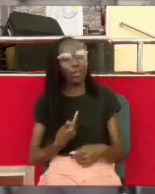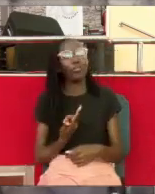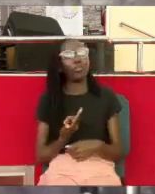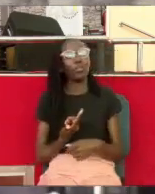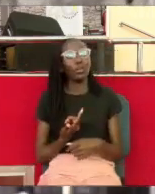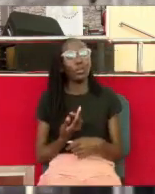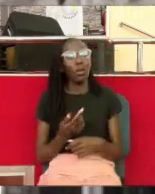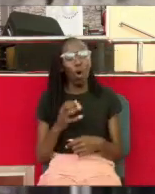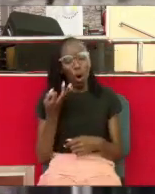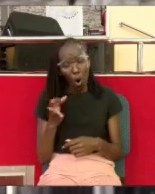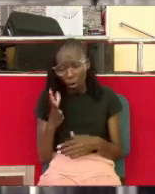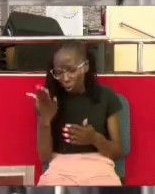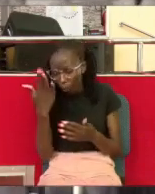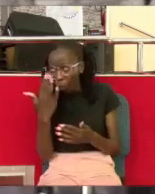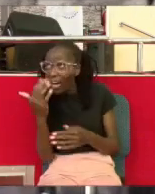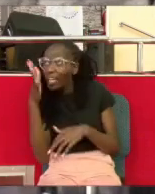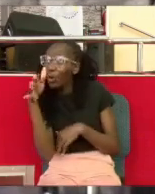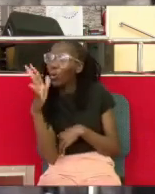us to give thanks to him?